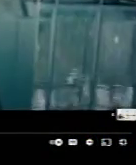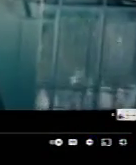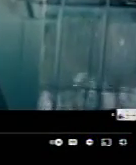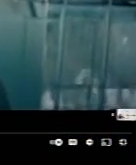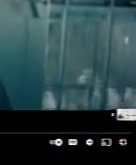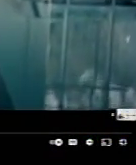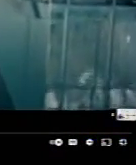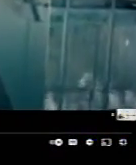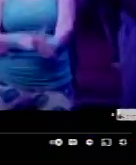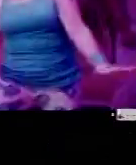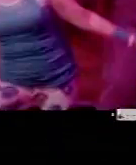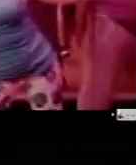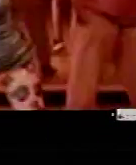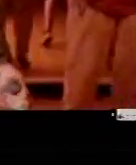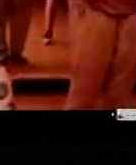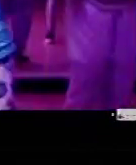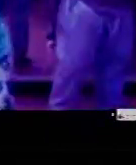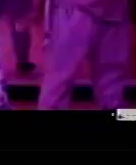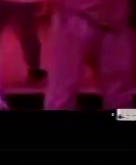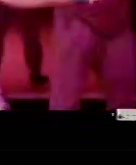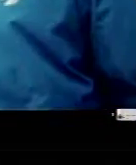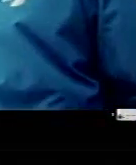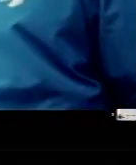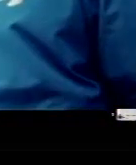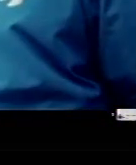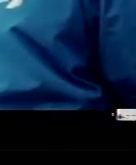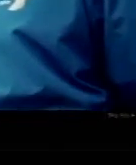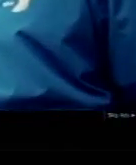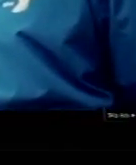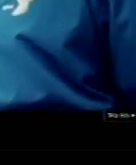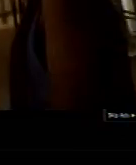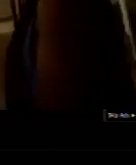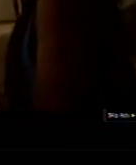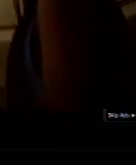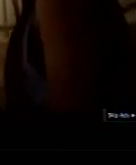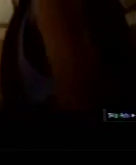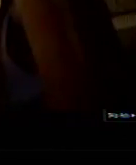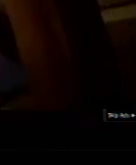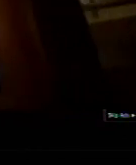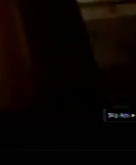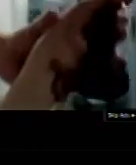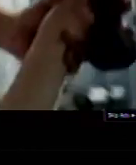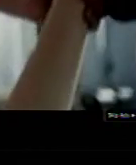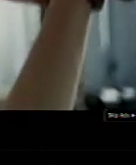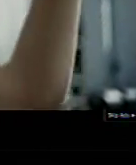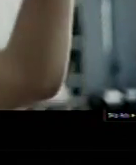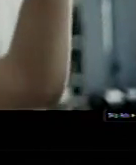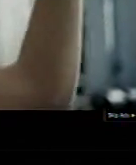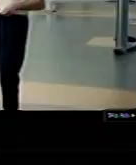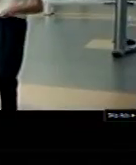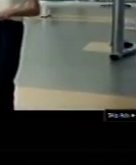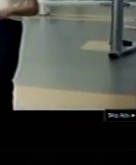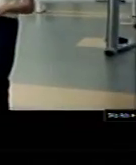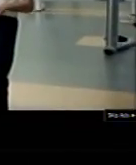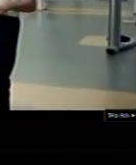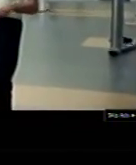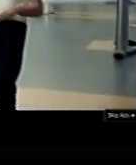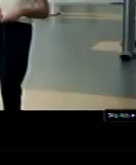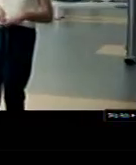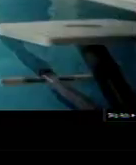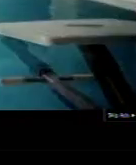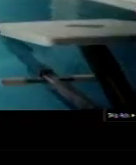Is just a starting line, for the true self blooms only when we find our purpose. What makes us